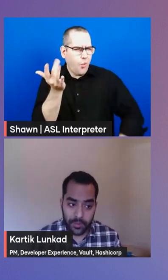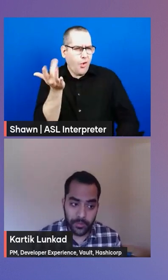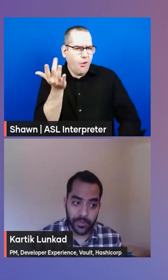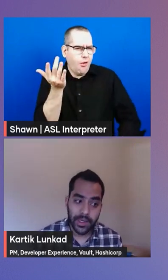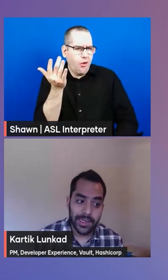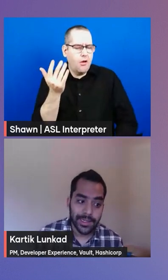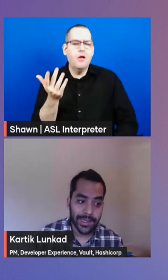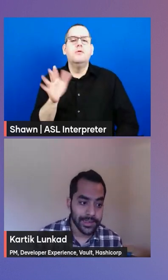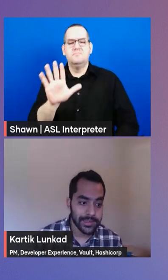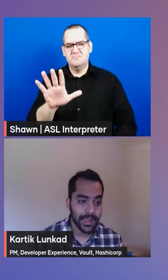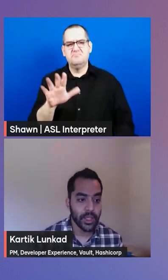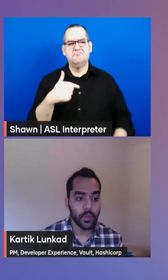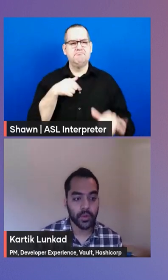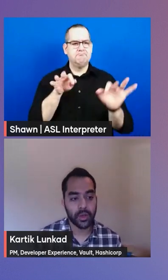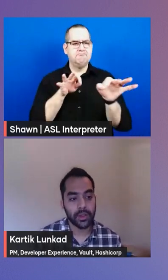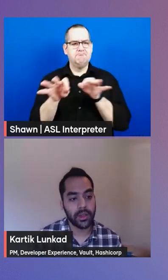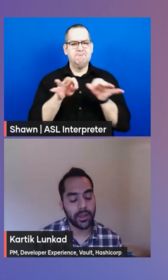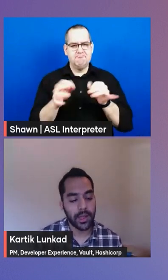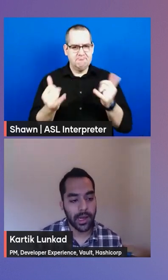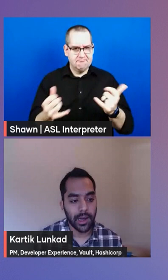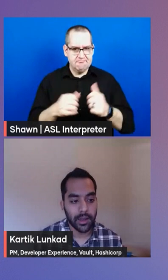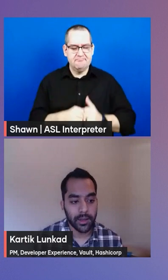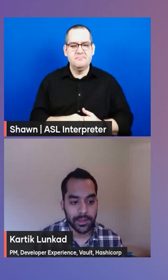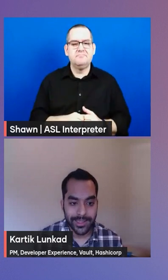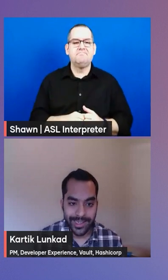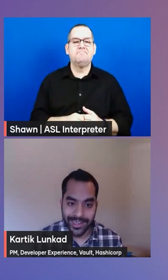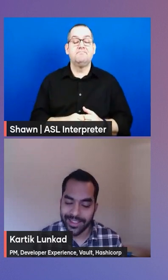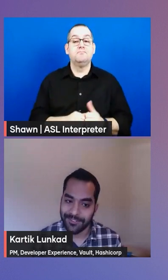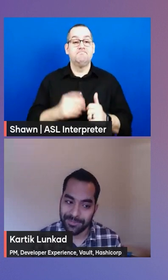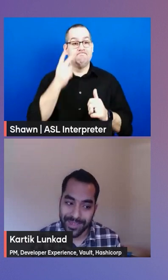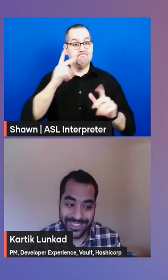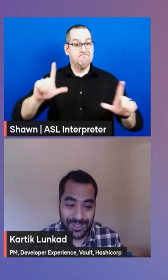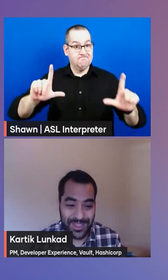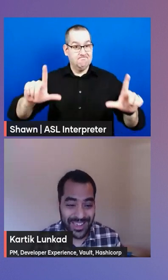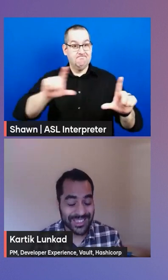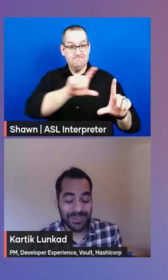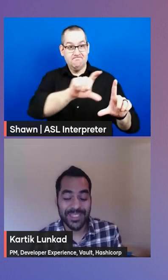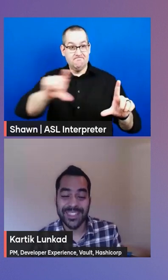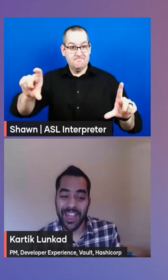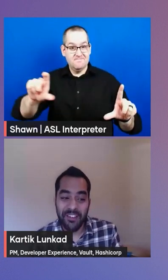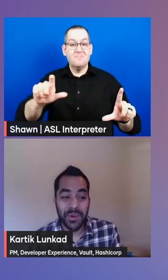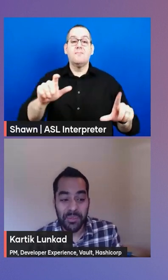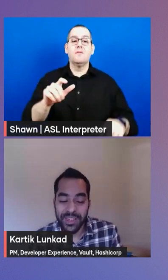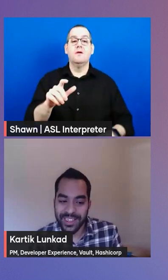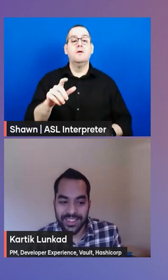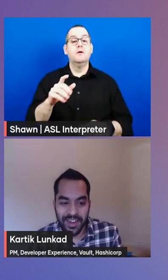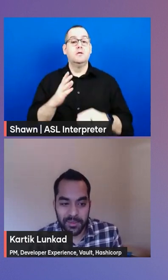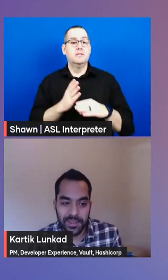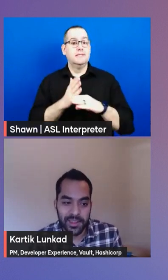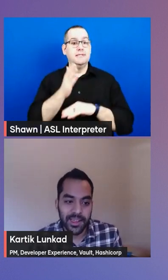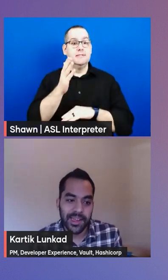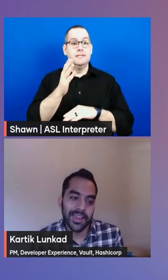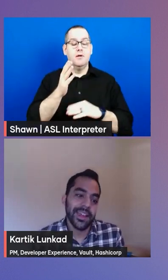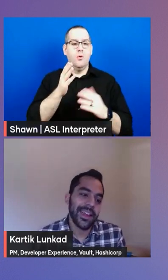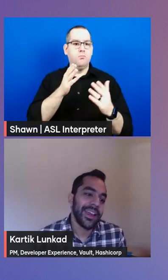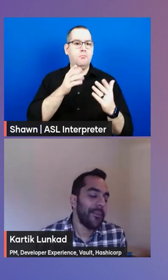number of increase in the overall data theft breaches over the last 2 years have been pretty